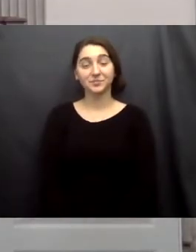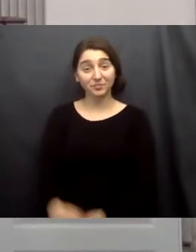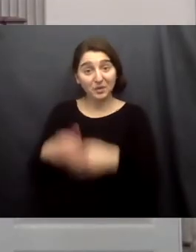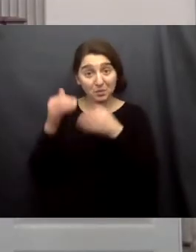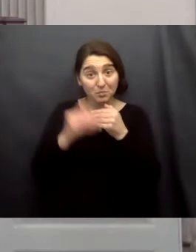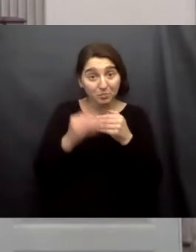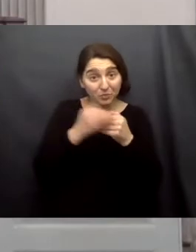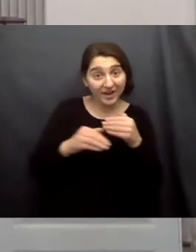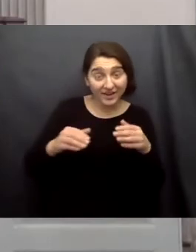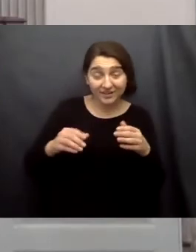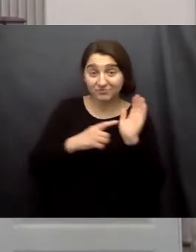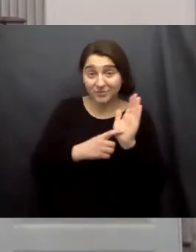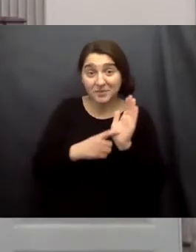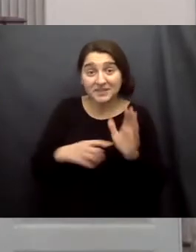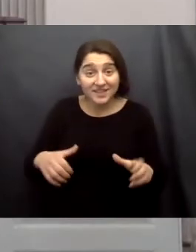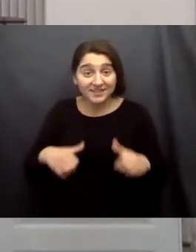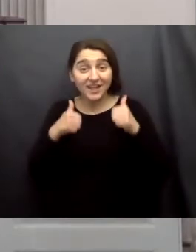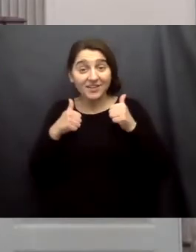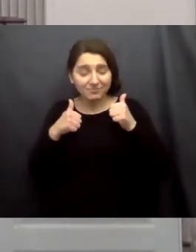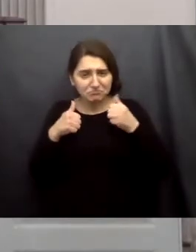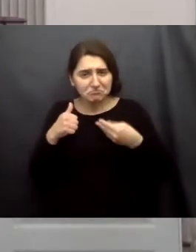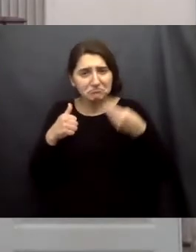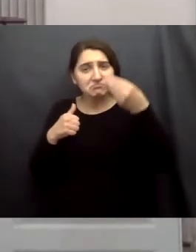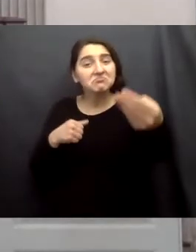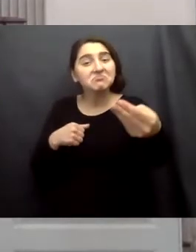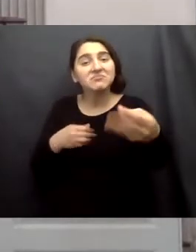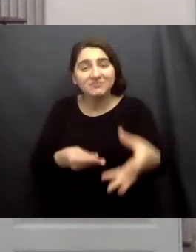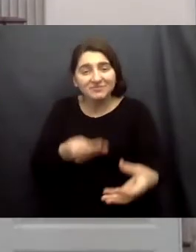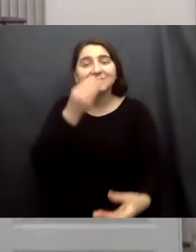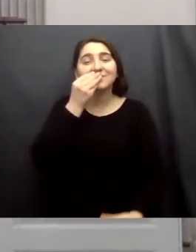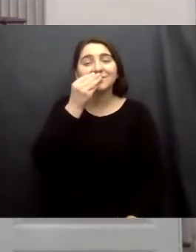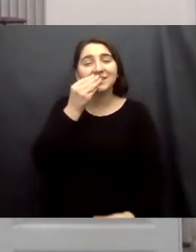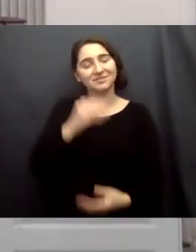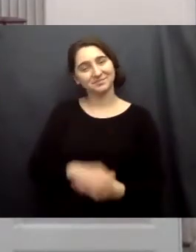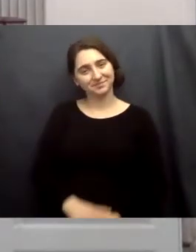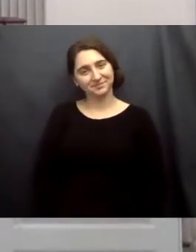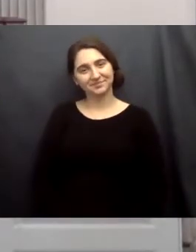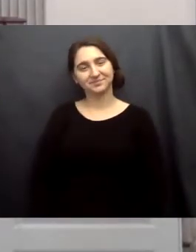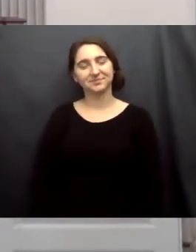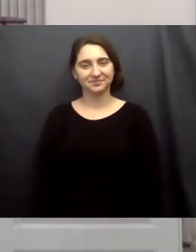Take and eat this bread of life.